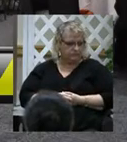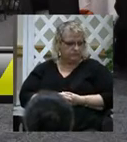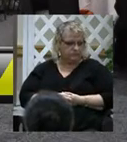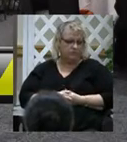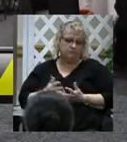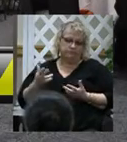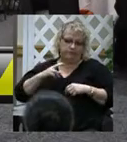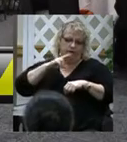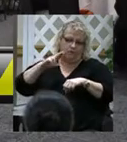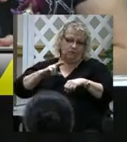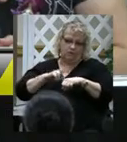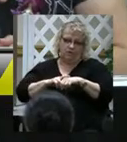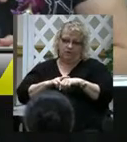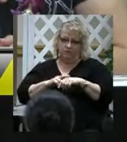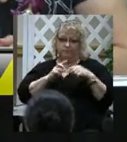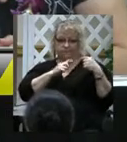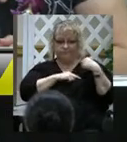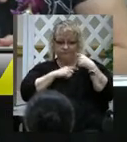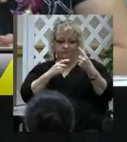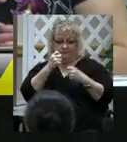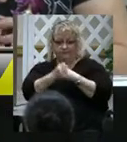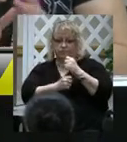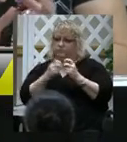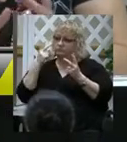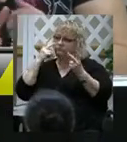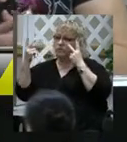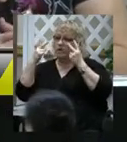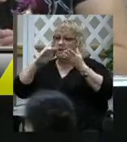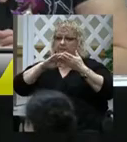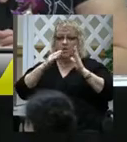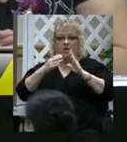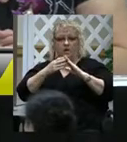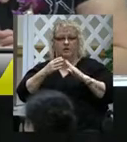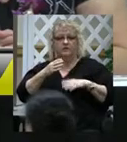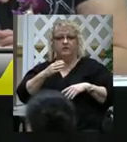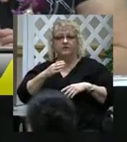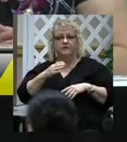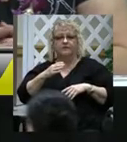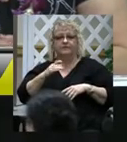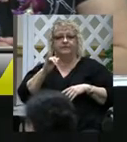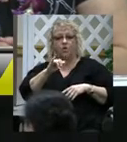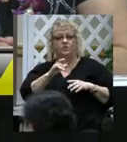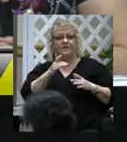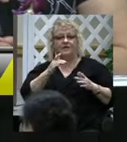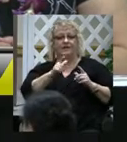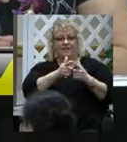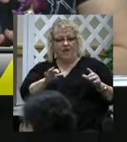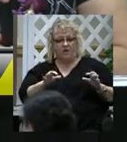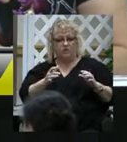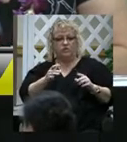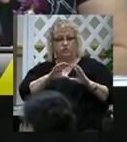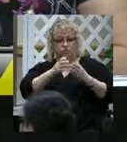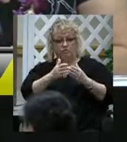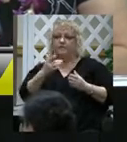Well, of course, through the years, we saw that communities in certain language group prefer to go to